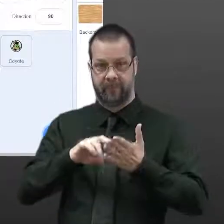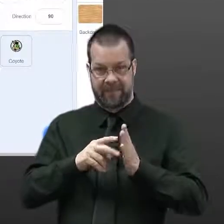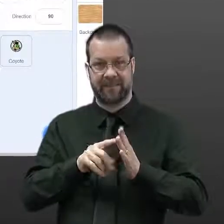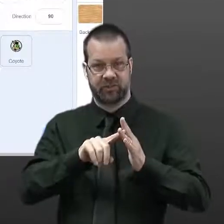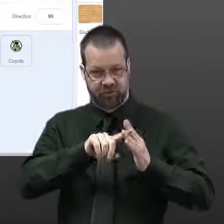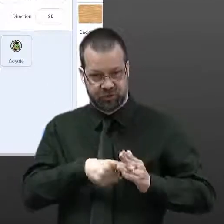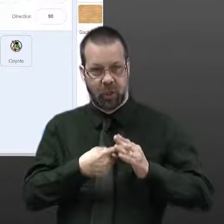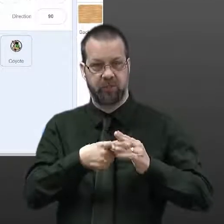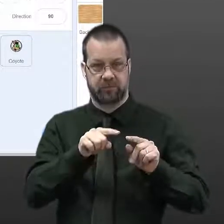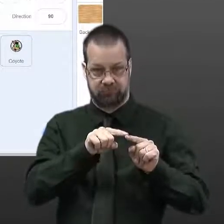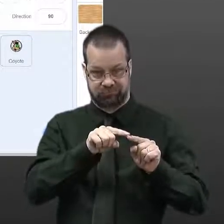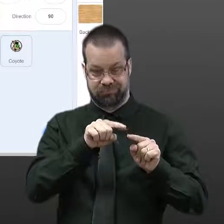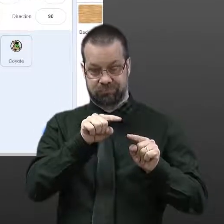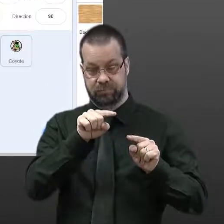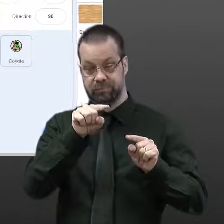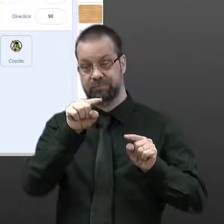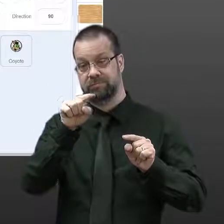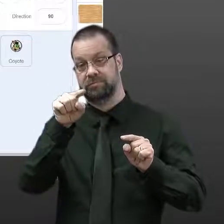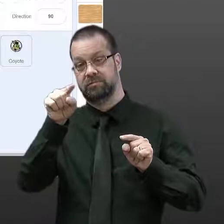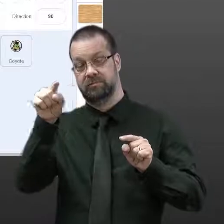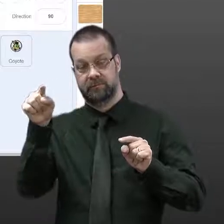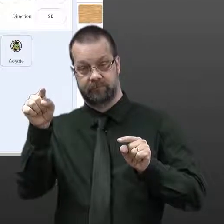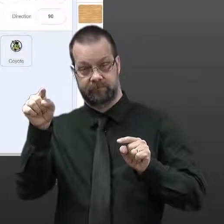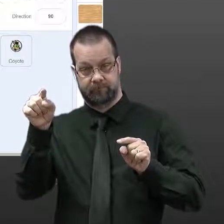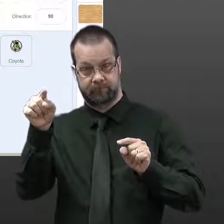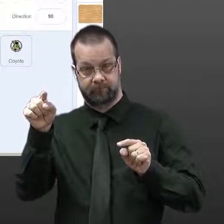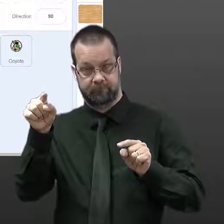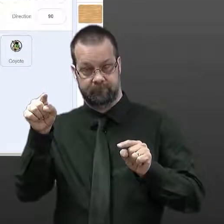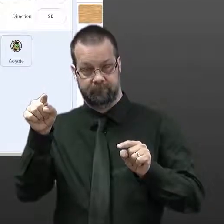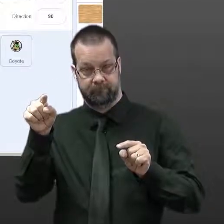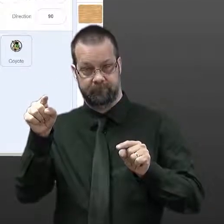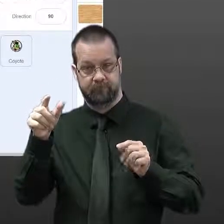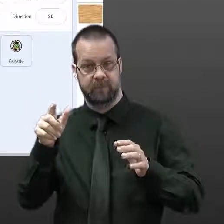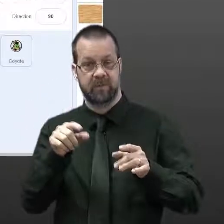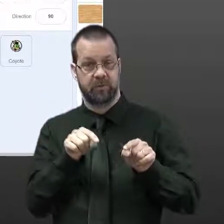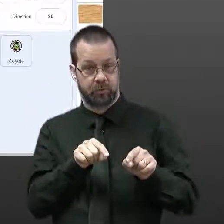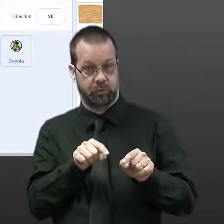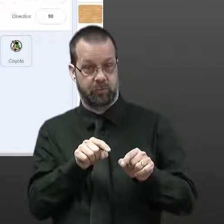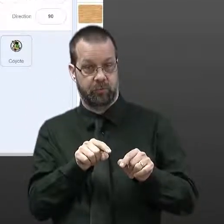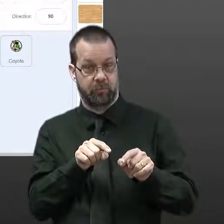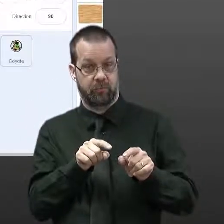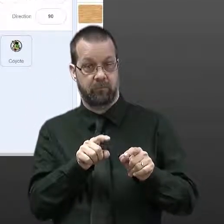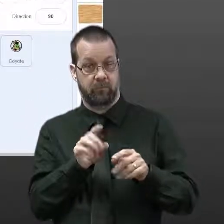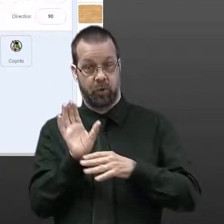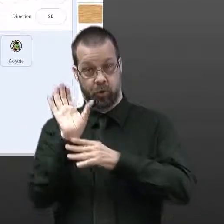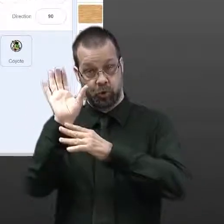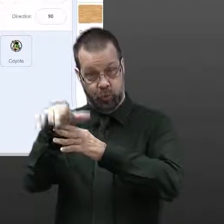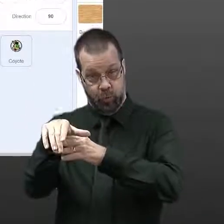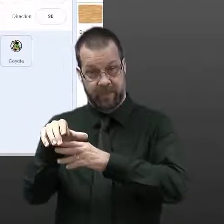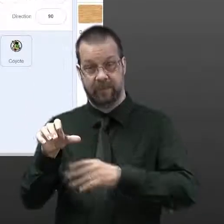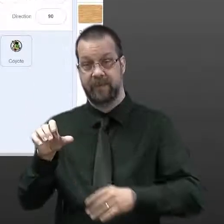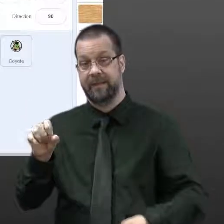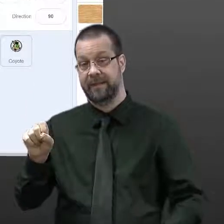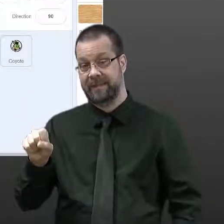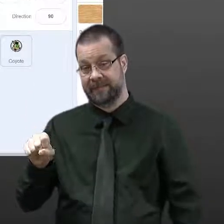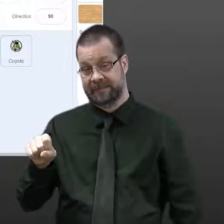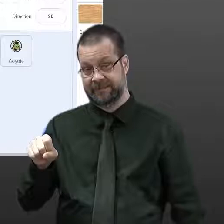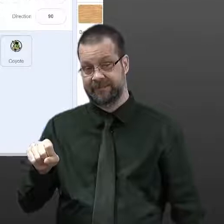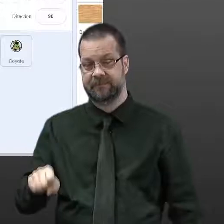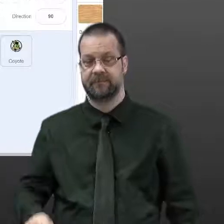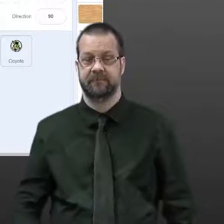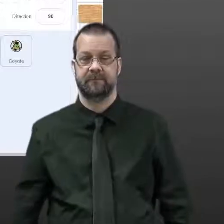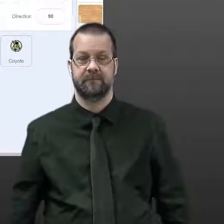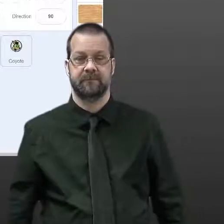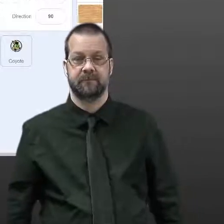of the space key. Then the things after the things that we're coding right now will happen. So we want to set